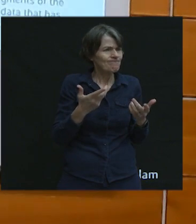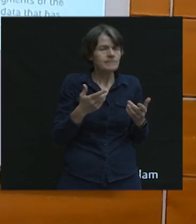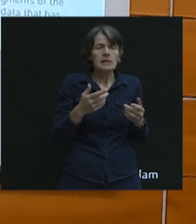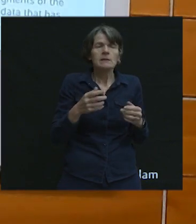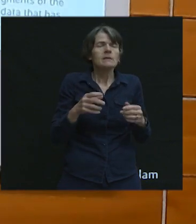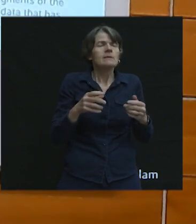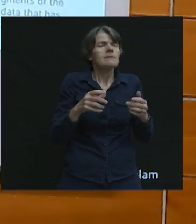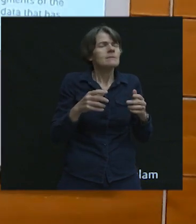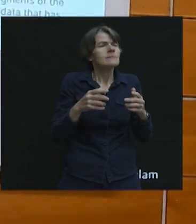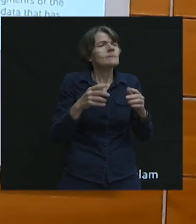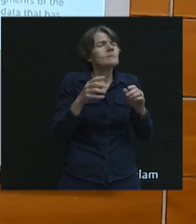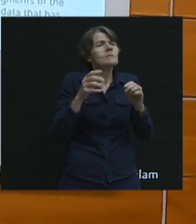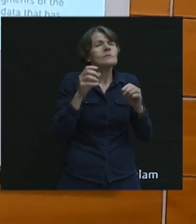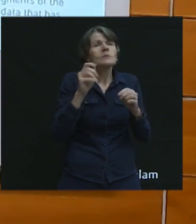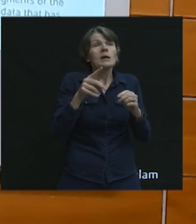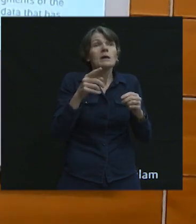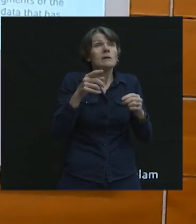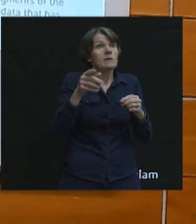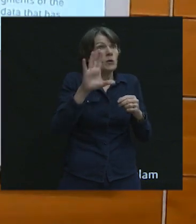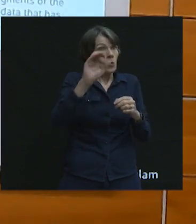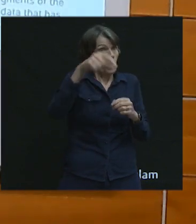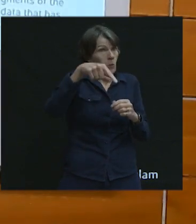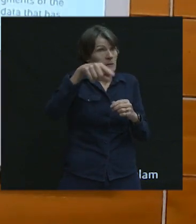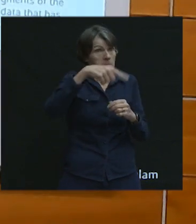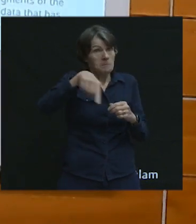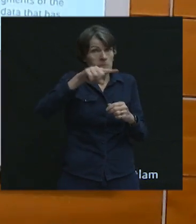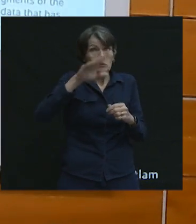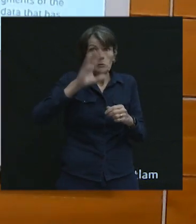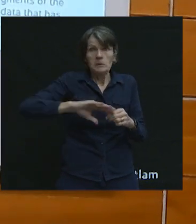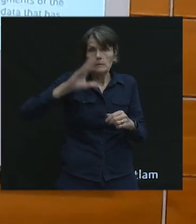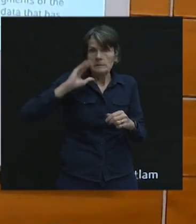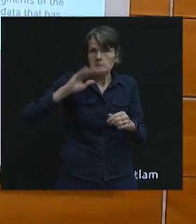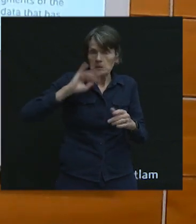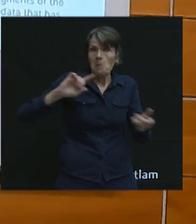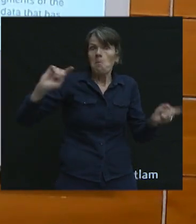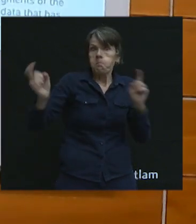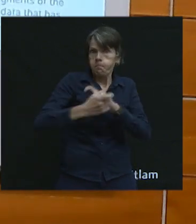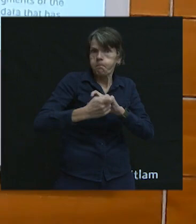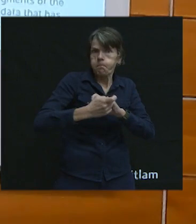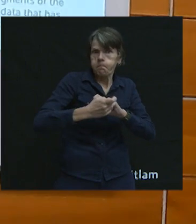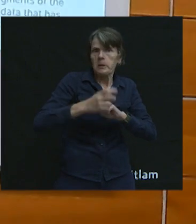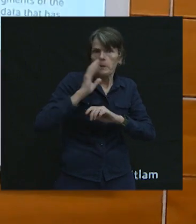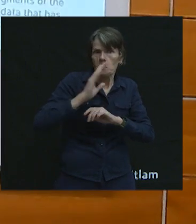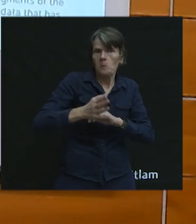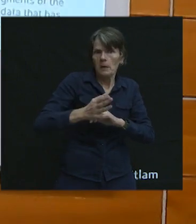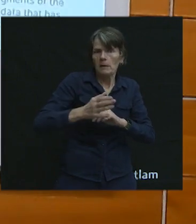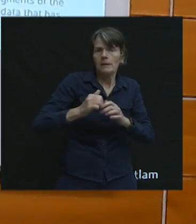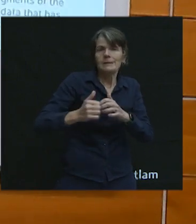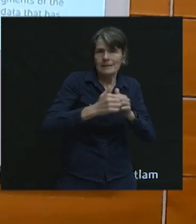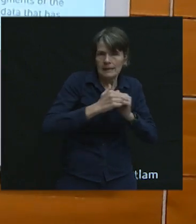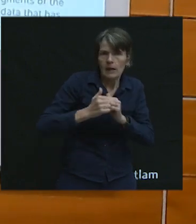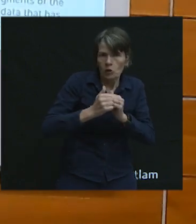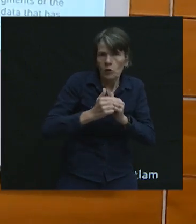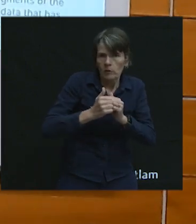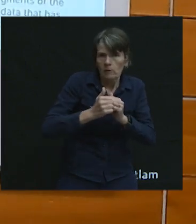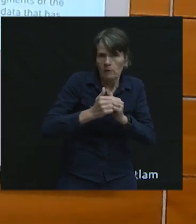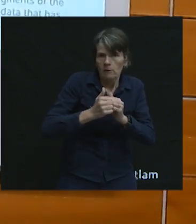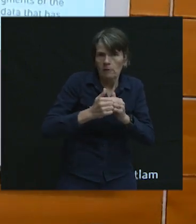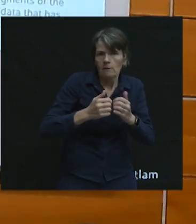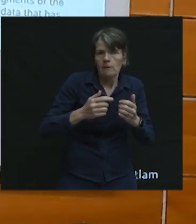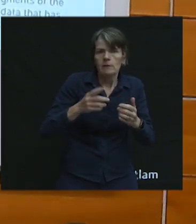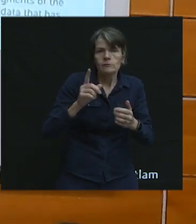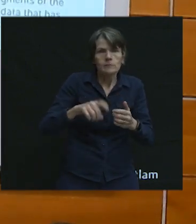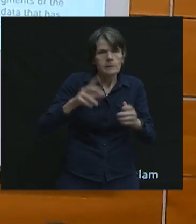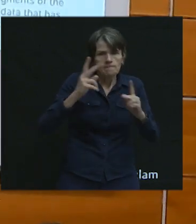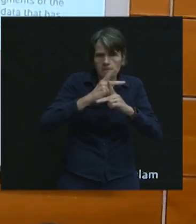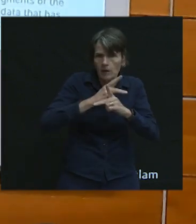community, you're going to be going through a lot of change together. And I think it's about, for me, I think the reflection would be about how to